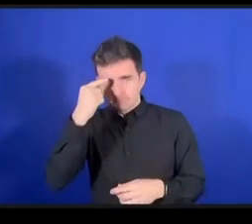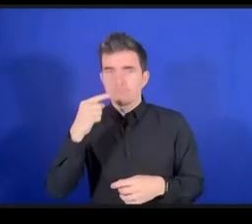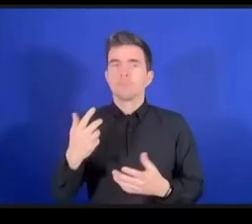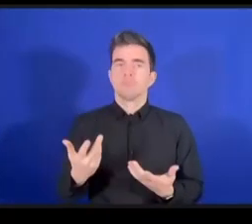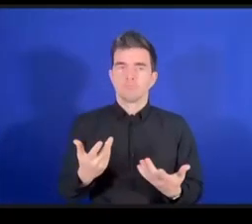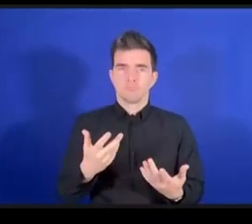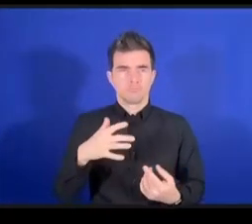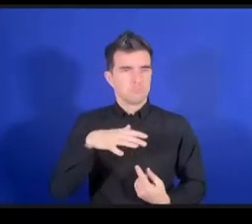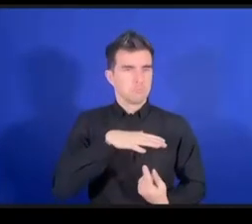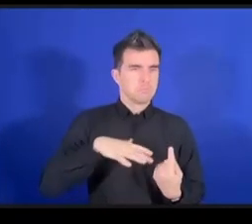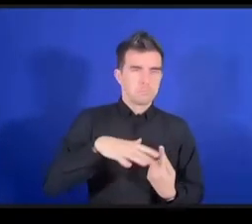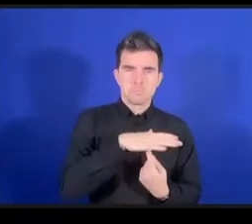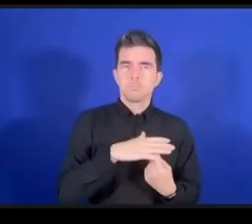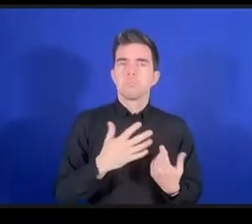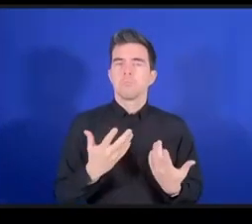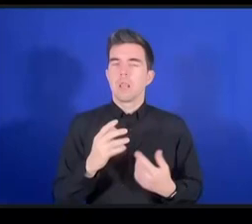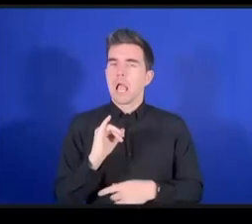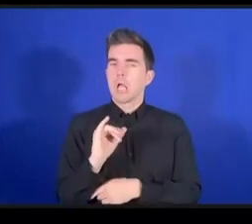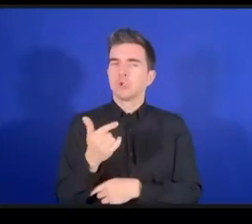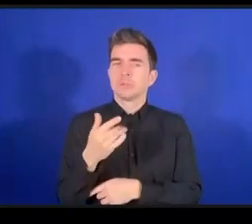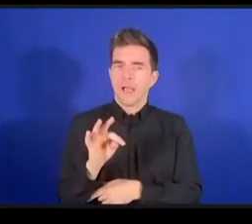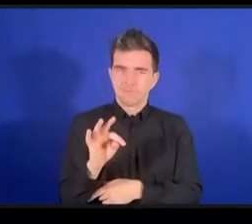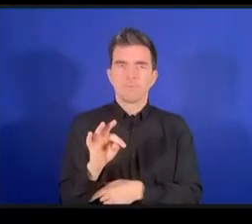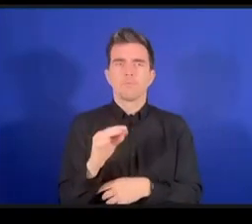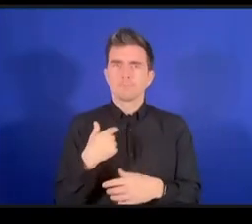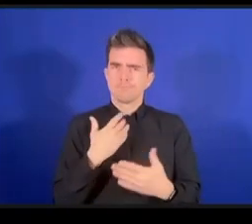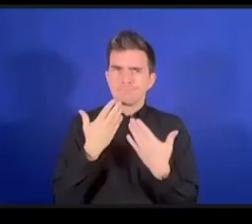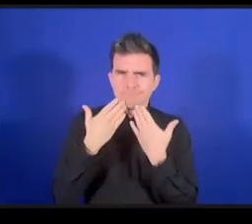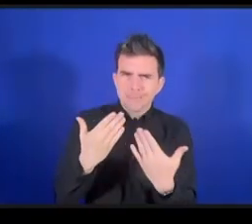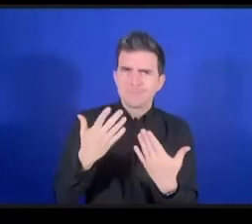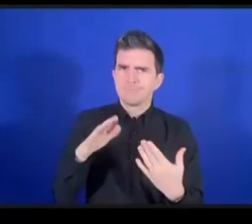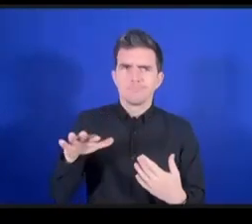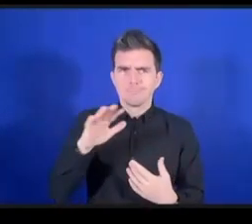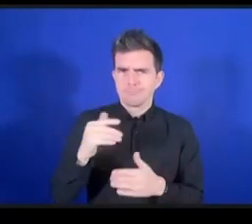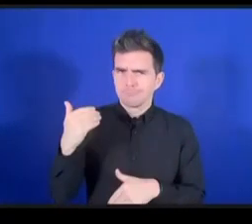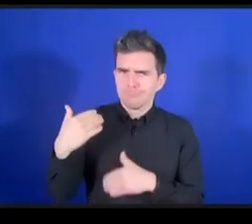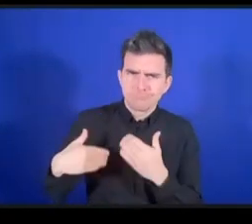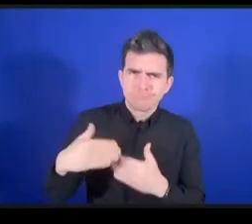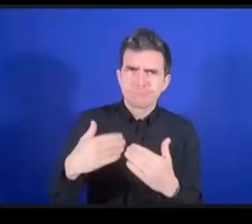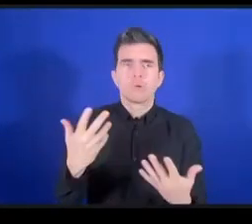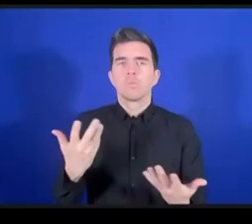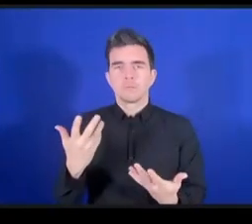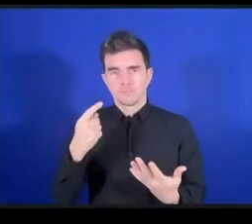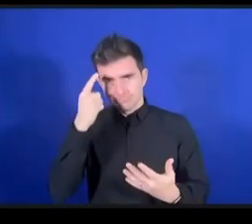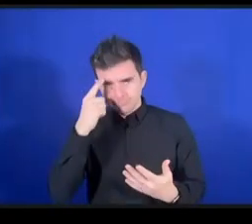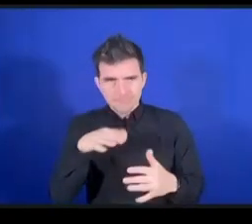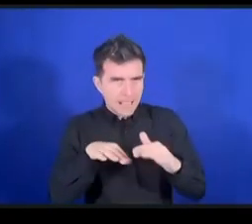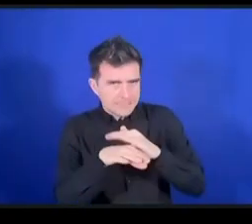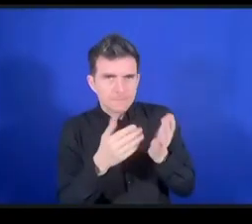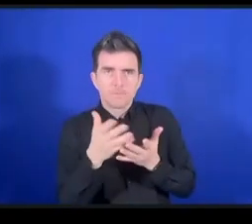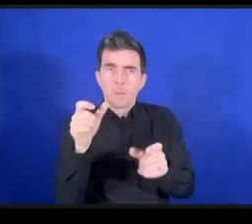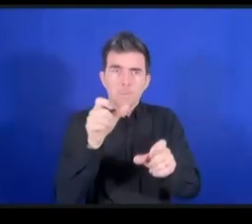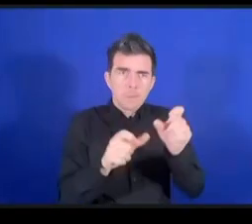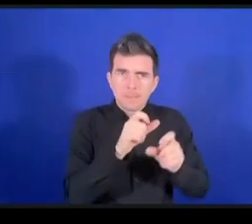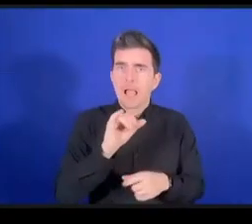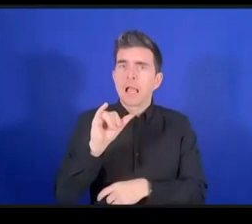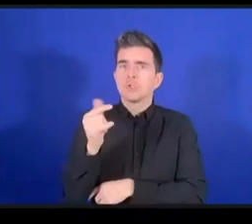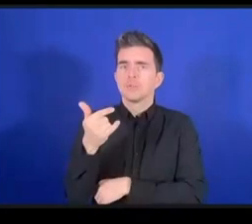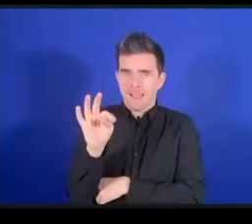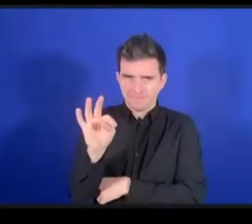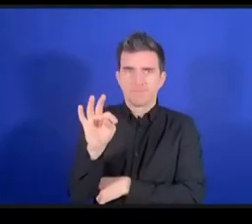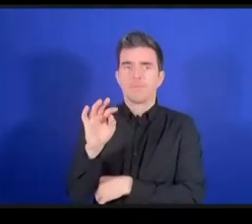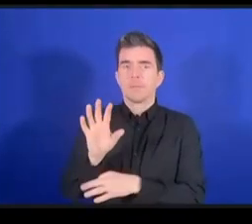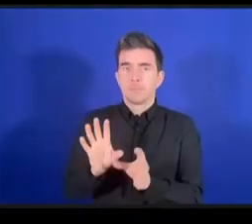thank you for your excellent work and your hard work in this important issue. May we turn now to a remote participant, our old